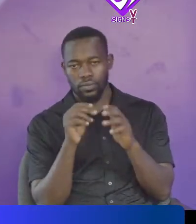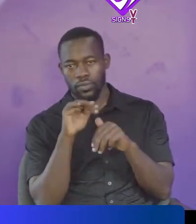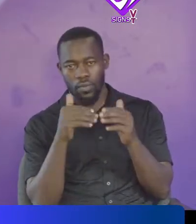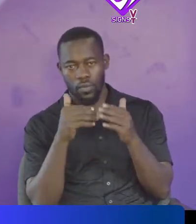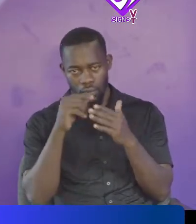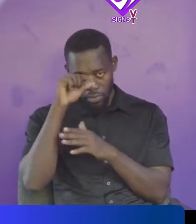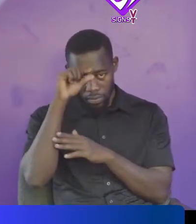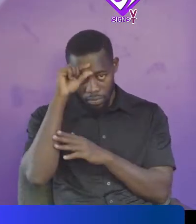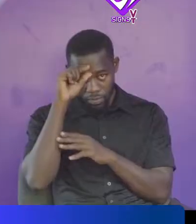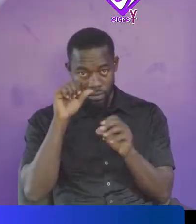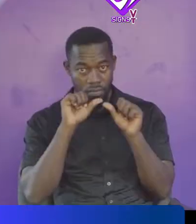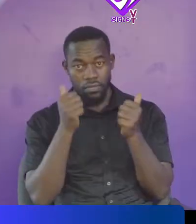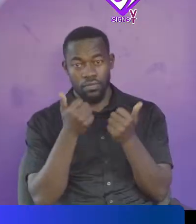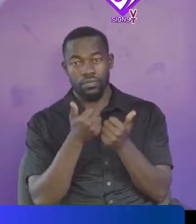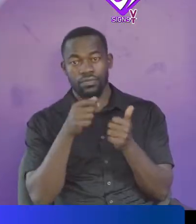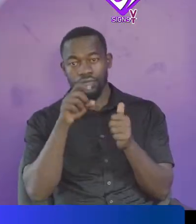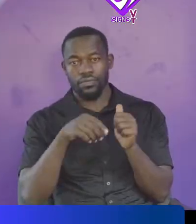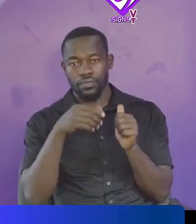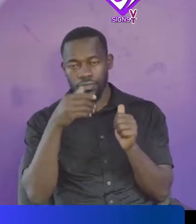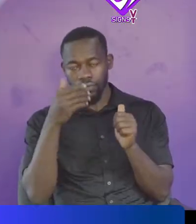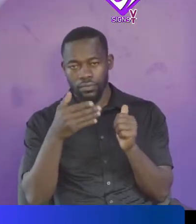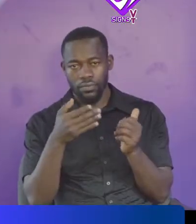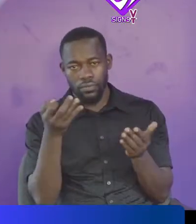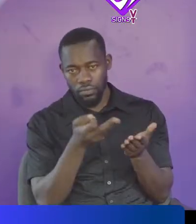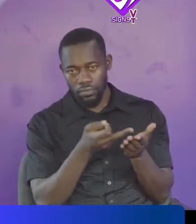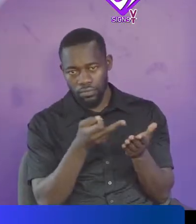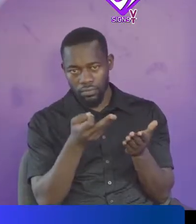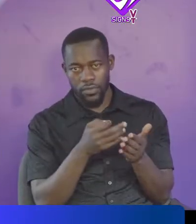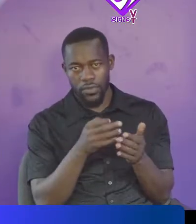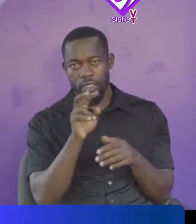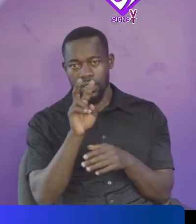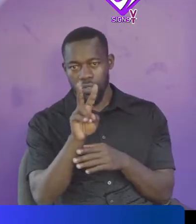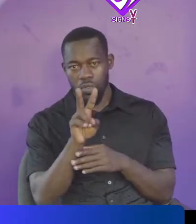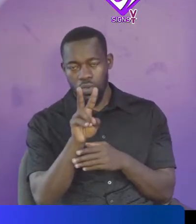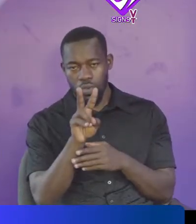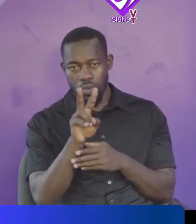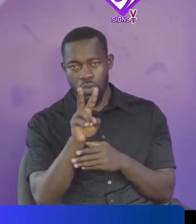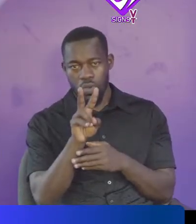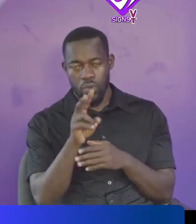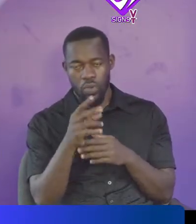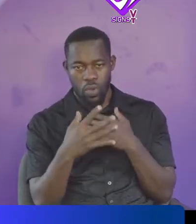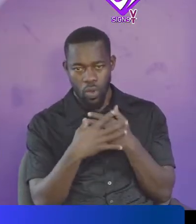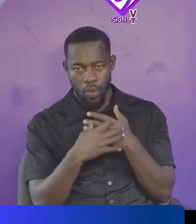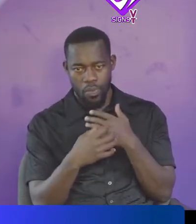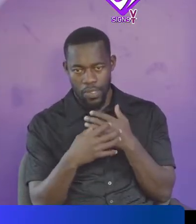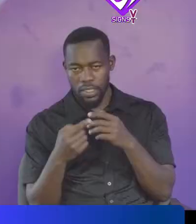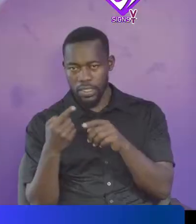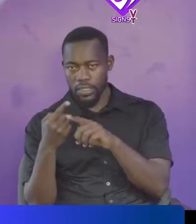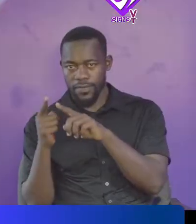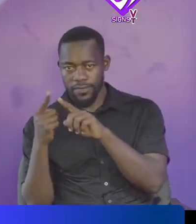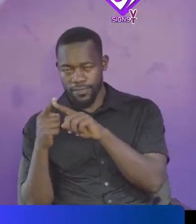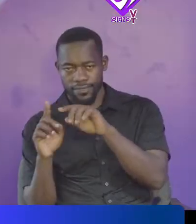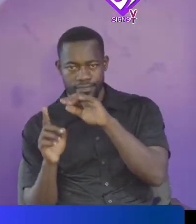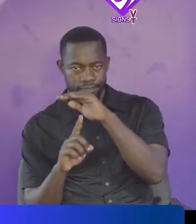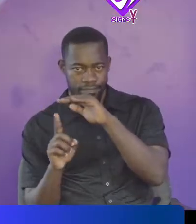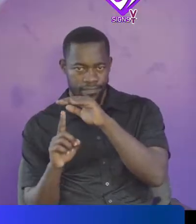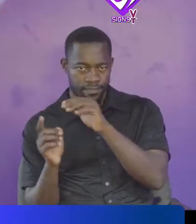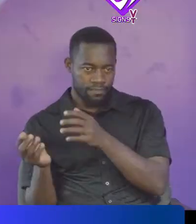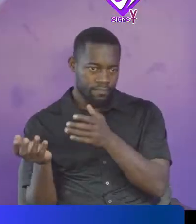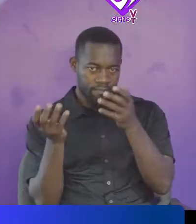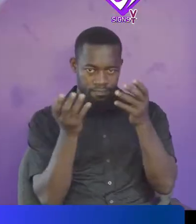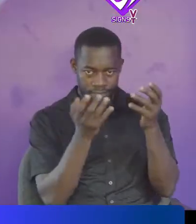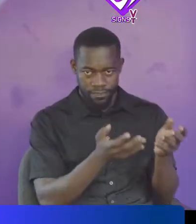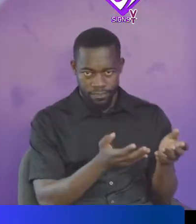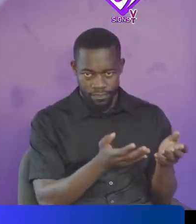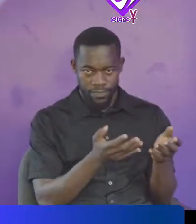agency. For every publication you make, 2 copies have to be deposited in that place. So what the Gazette notices